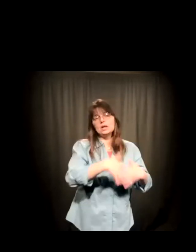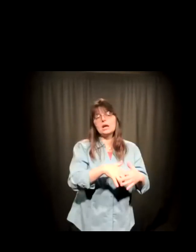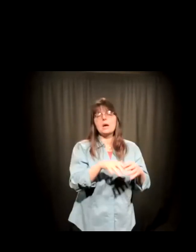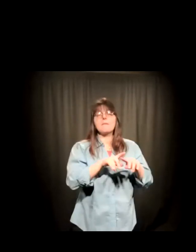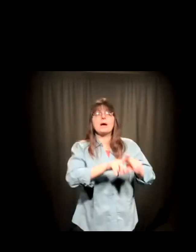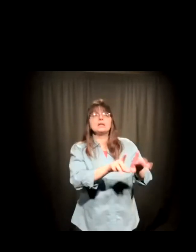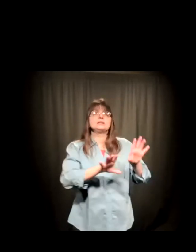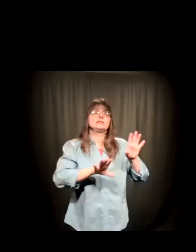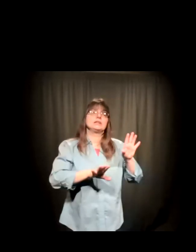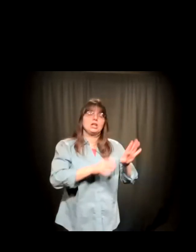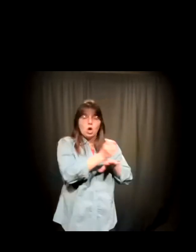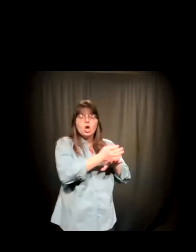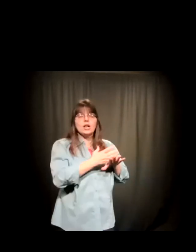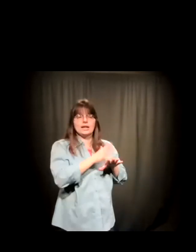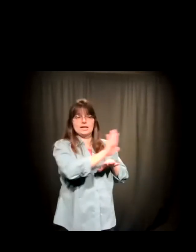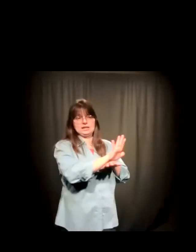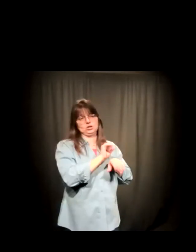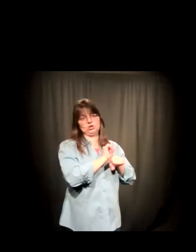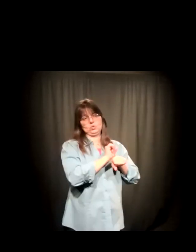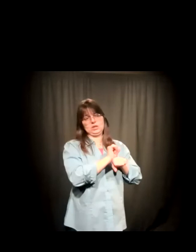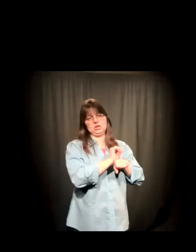early in his career, really invested.